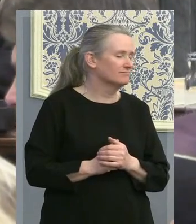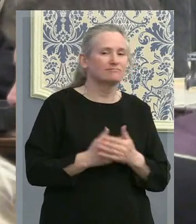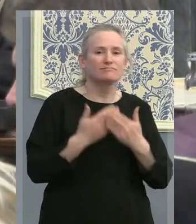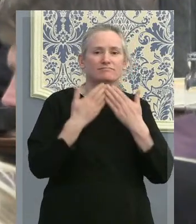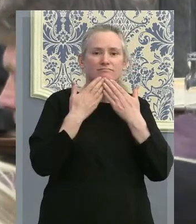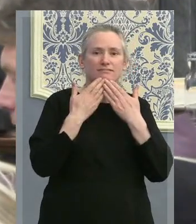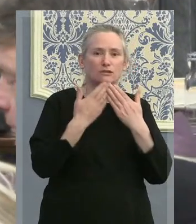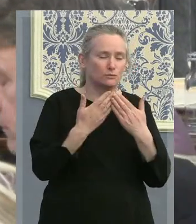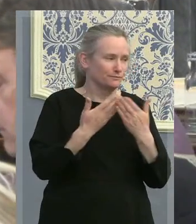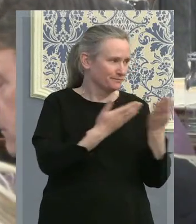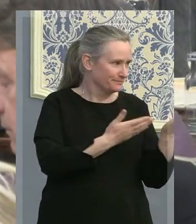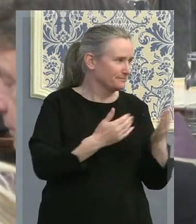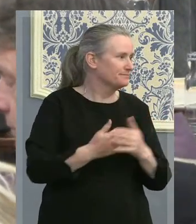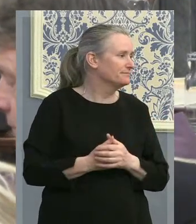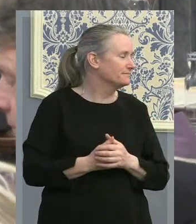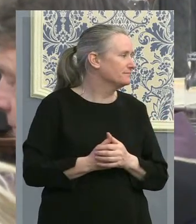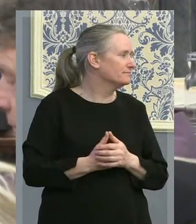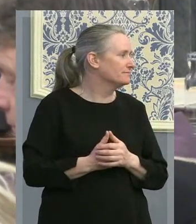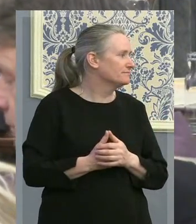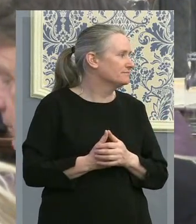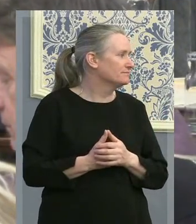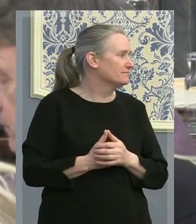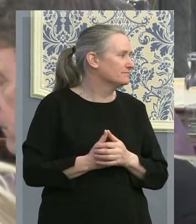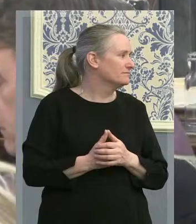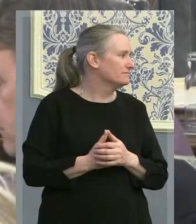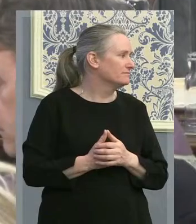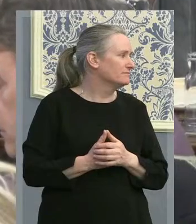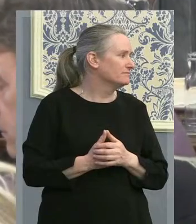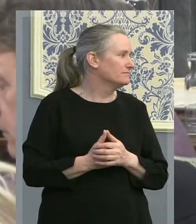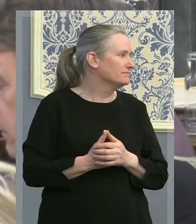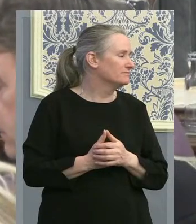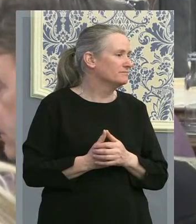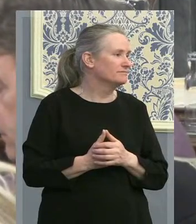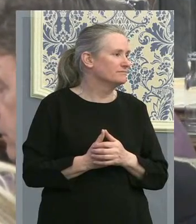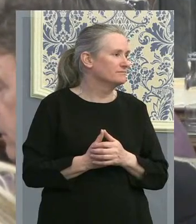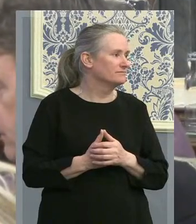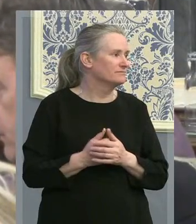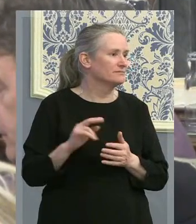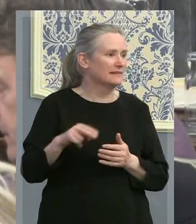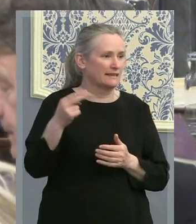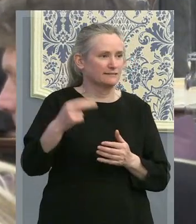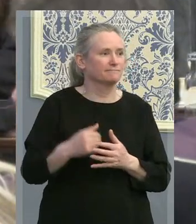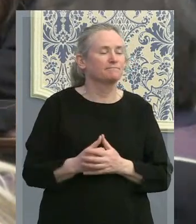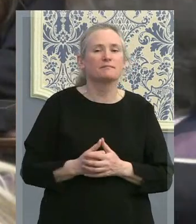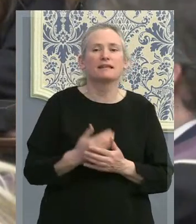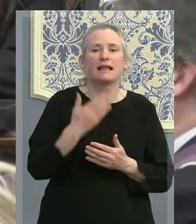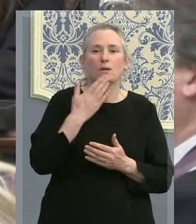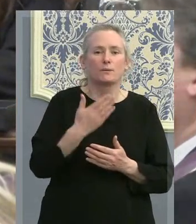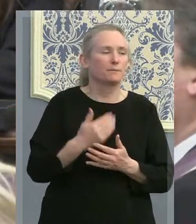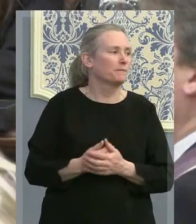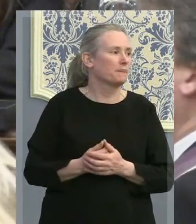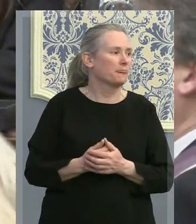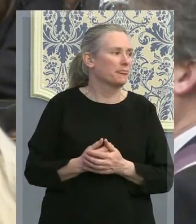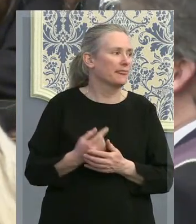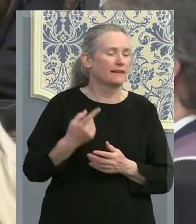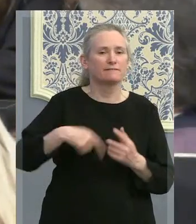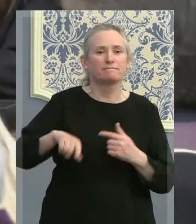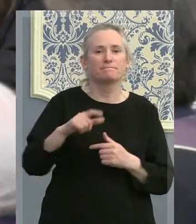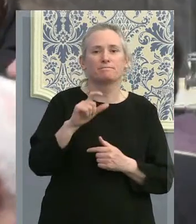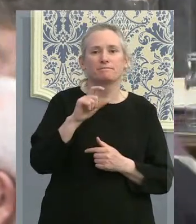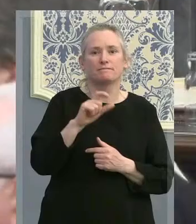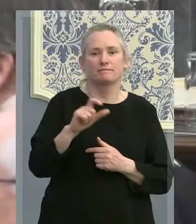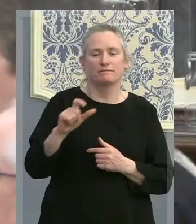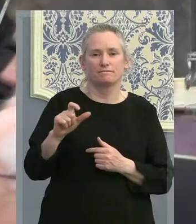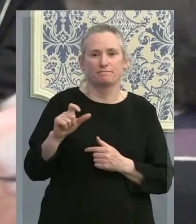Margaret Pat, and now from the independent grouping, Councillor Donald Barry. Thank you, Mayor. On behalf of Councillor